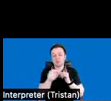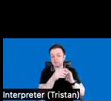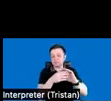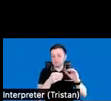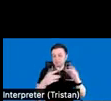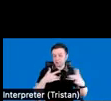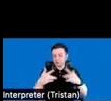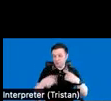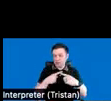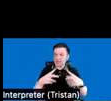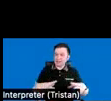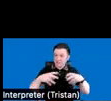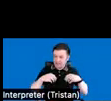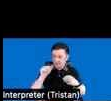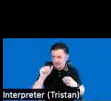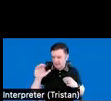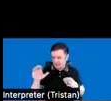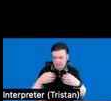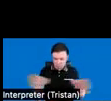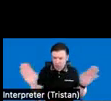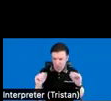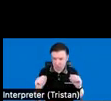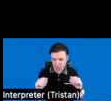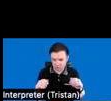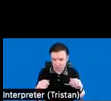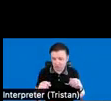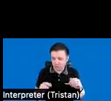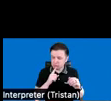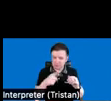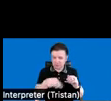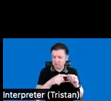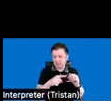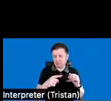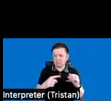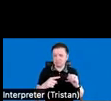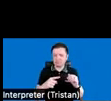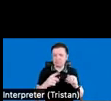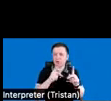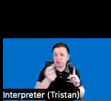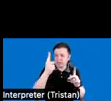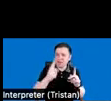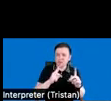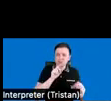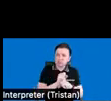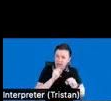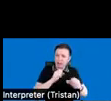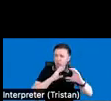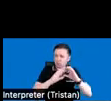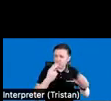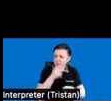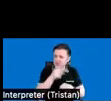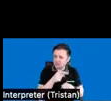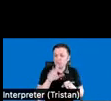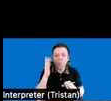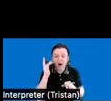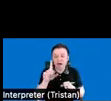and understanding that it is a valid way of communicating. and the problem that the devices are not